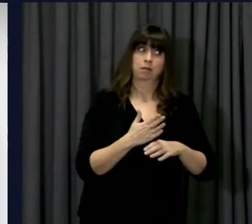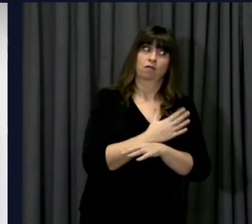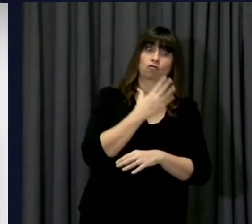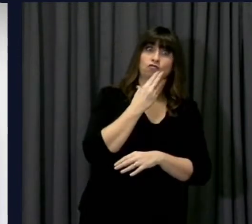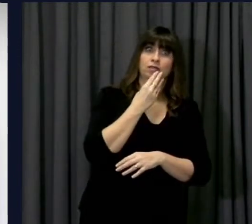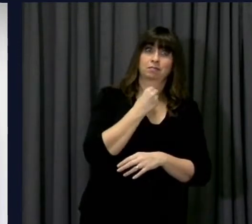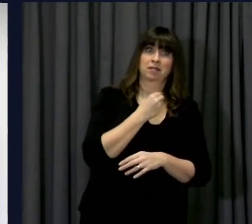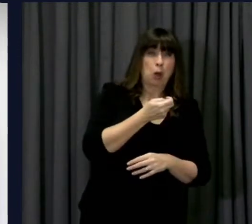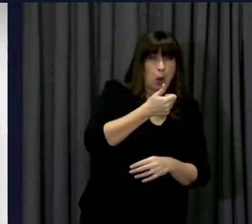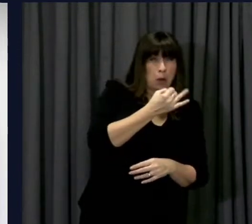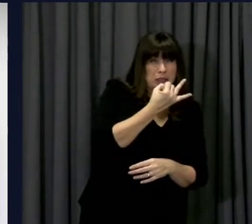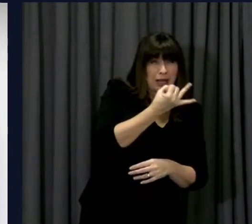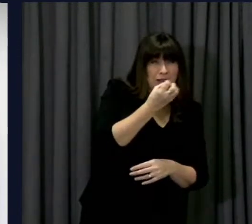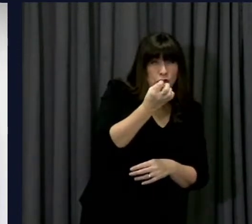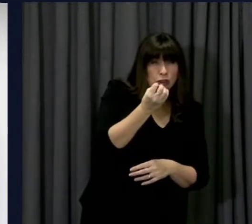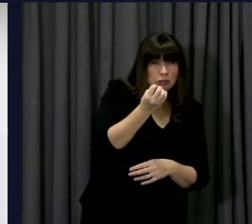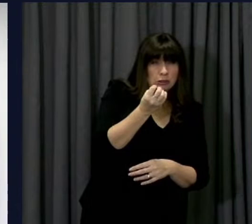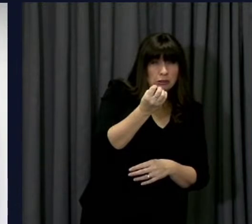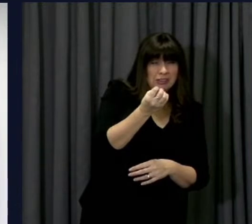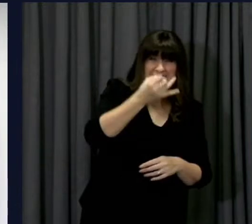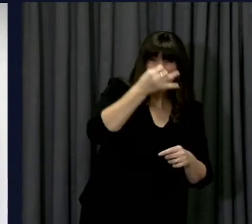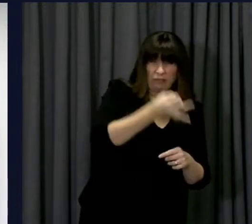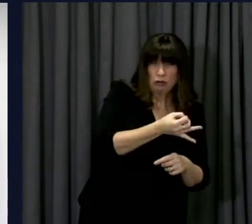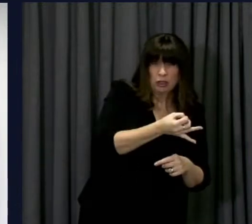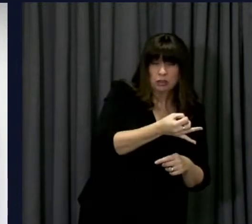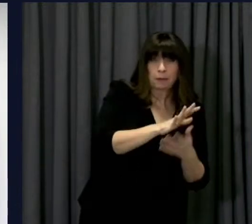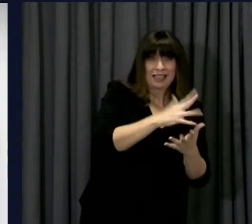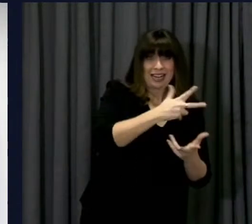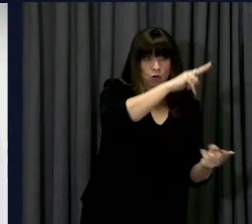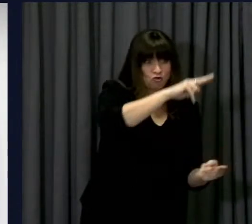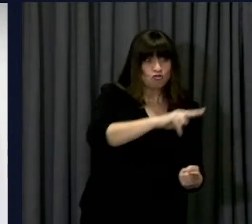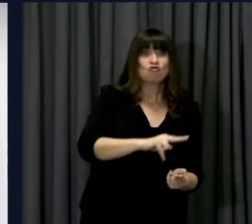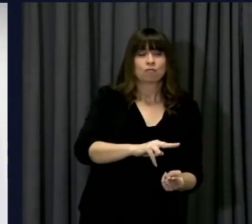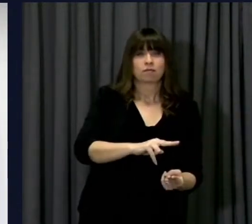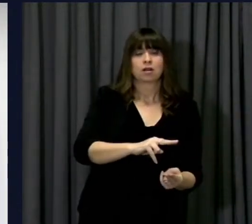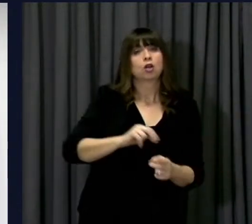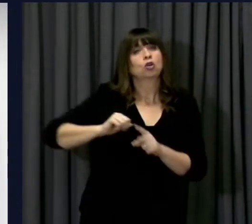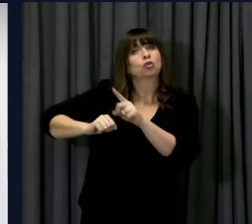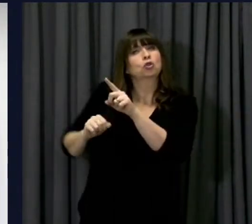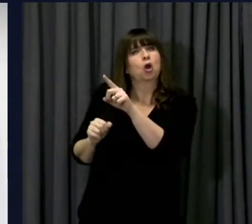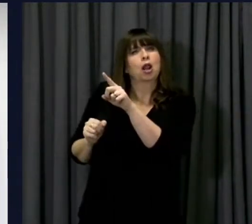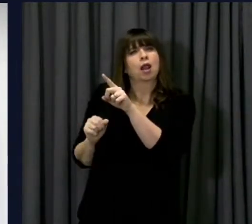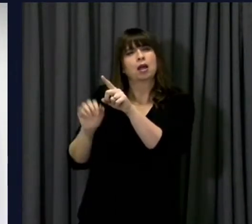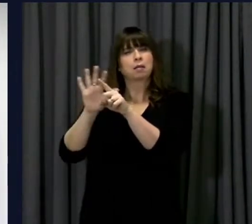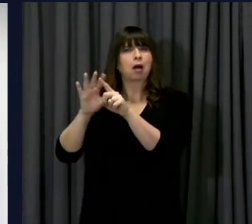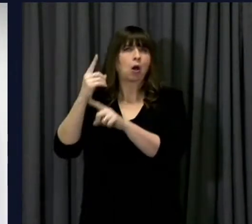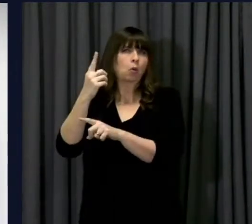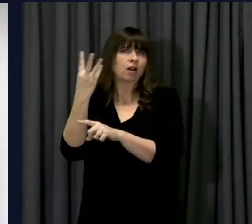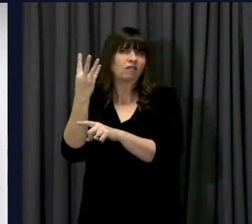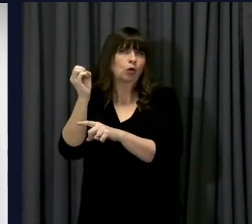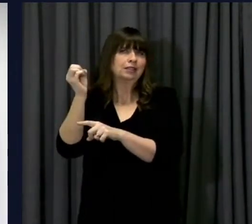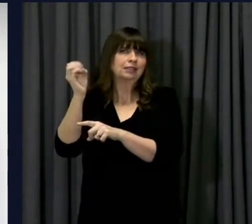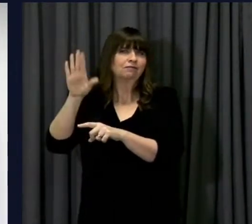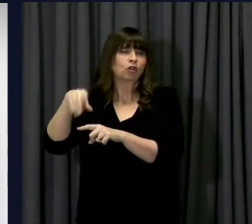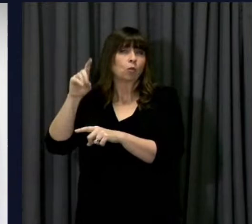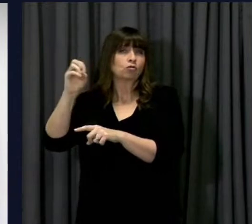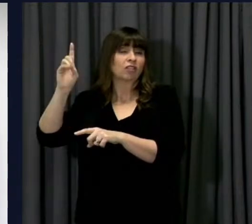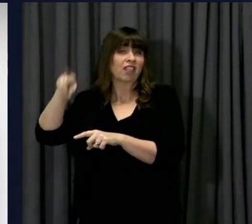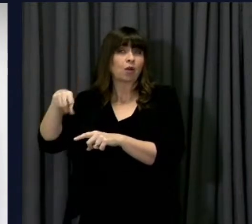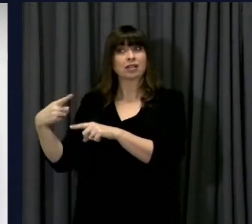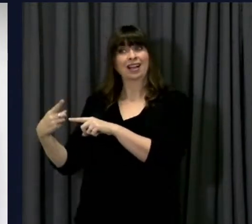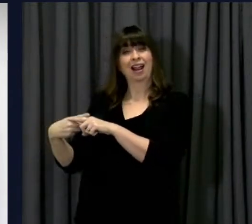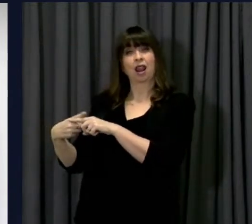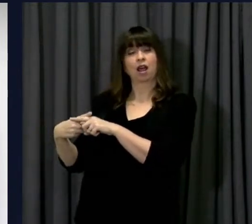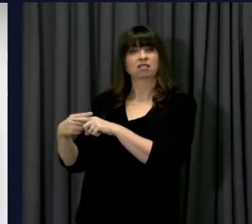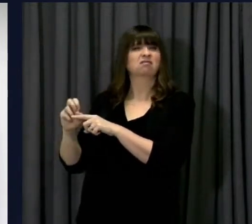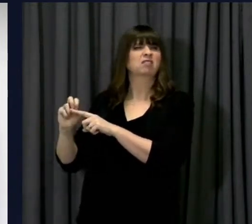we're up to nearly 700 across Wales. That's a significant fall. Scotland is about 140 per 100,000 today. England